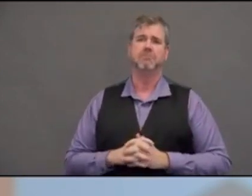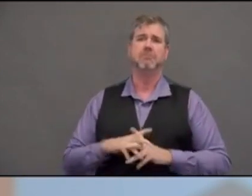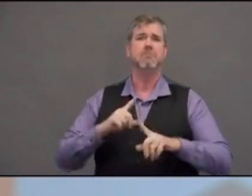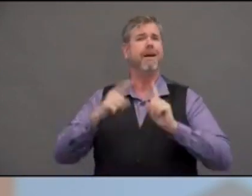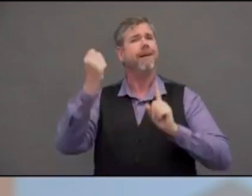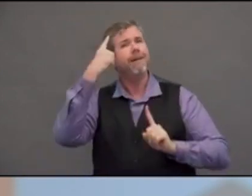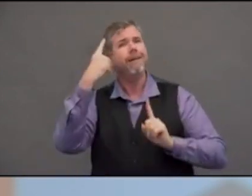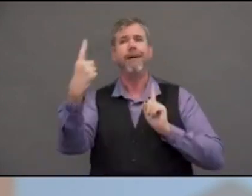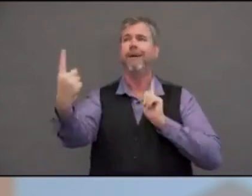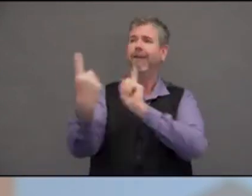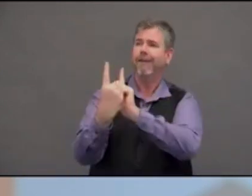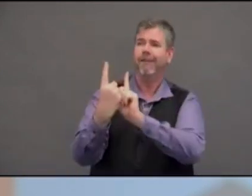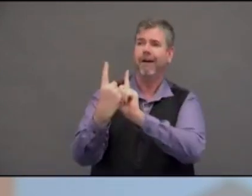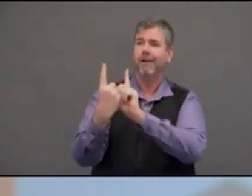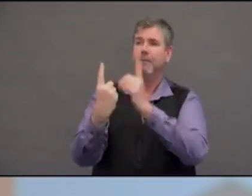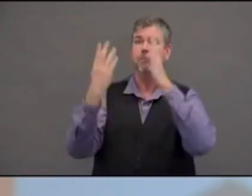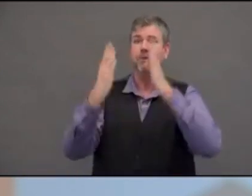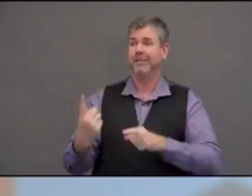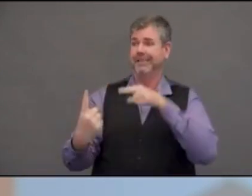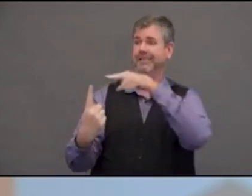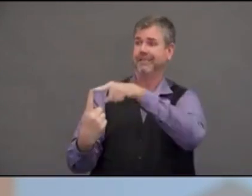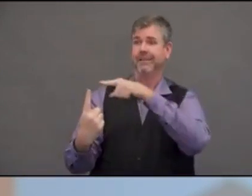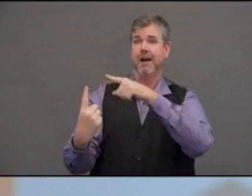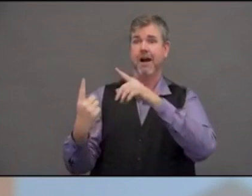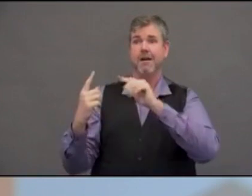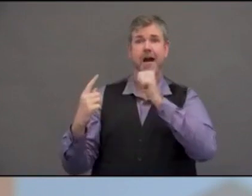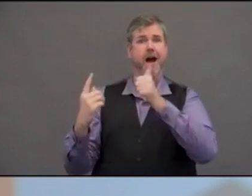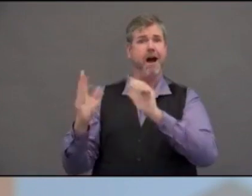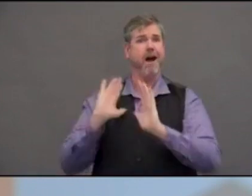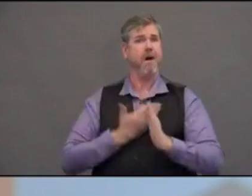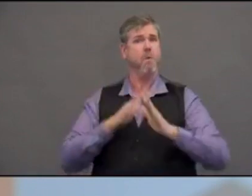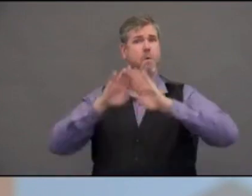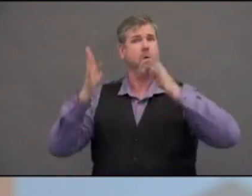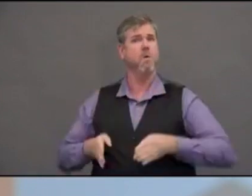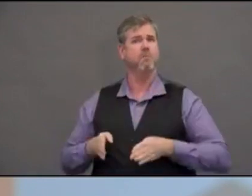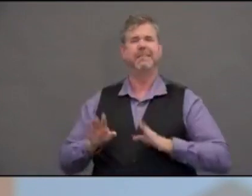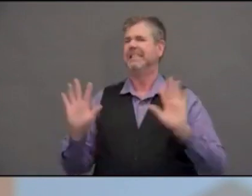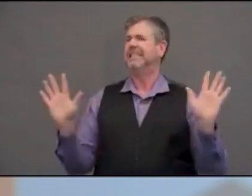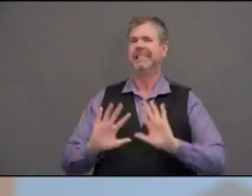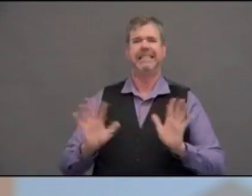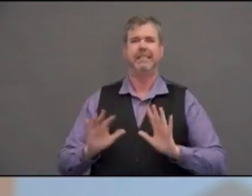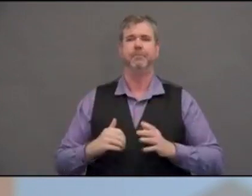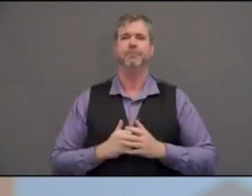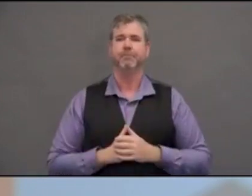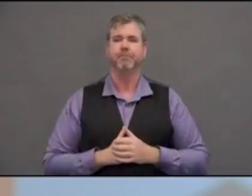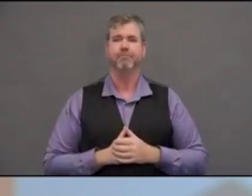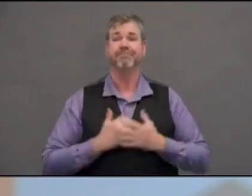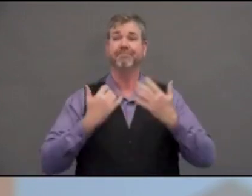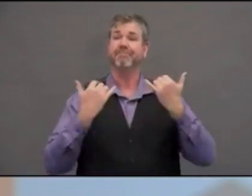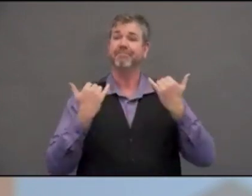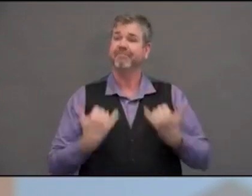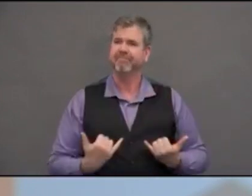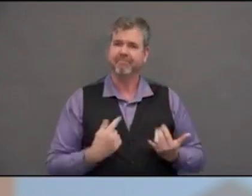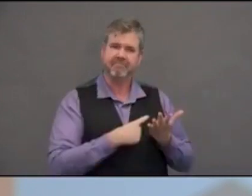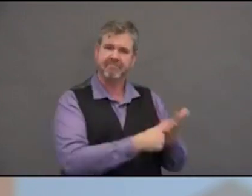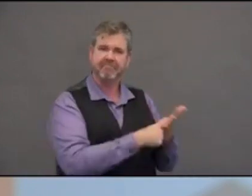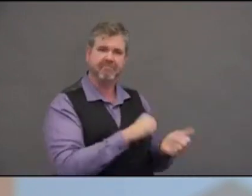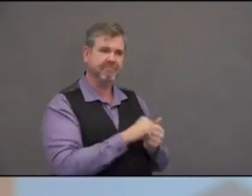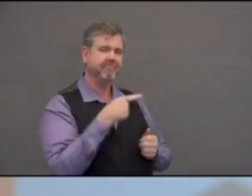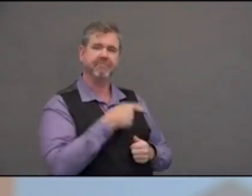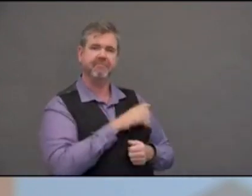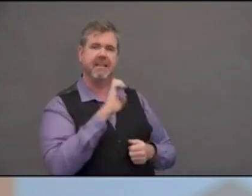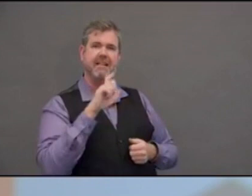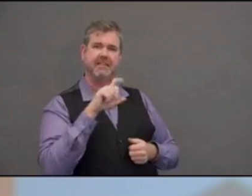now I'd like to turn it over to our discussion with Dr. Villarino today. We wanted to focus our discussion today on what the county is doing to